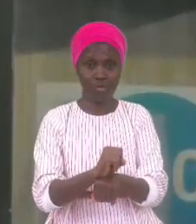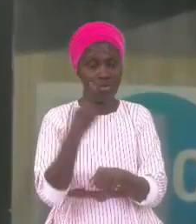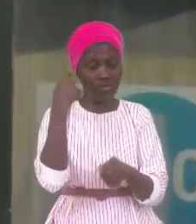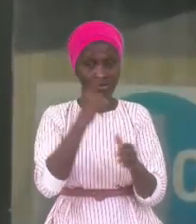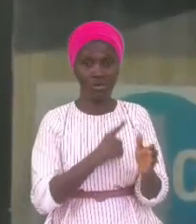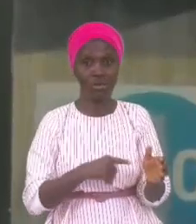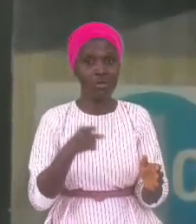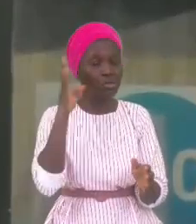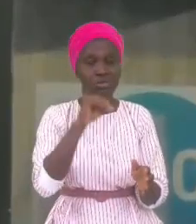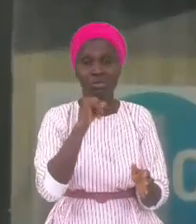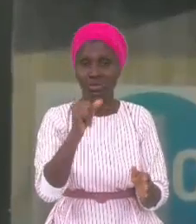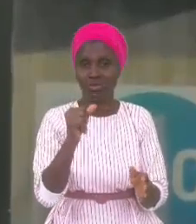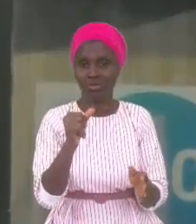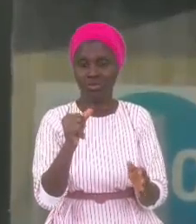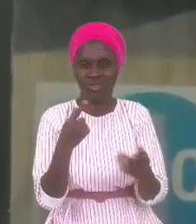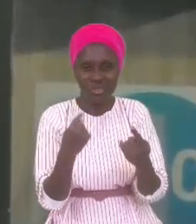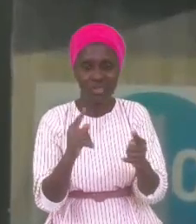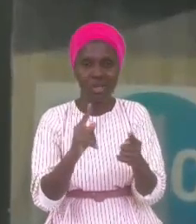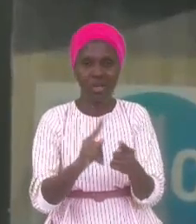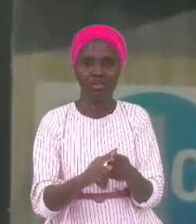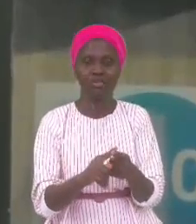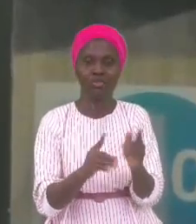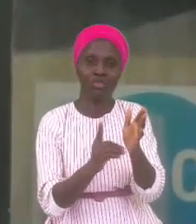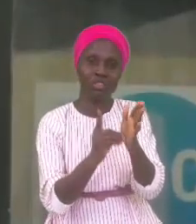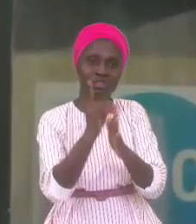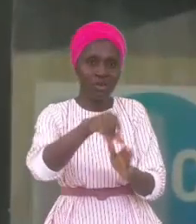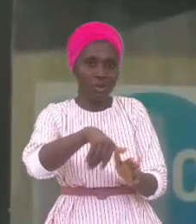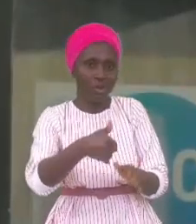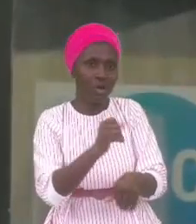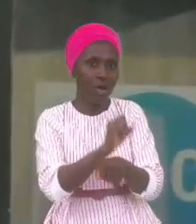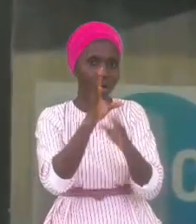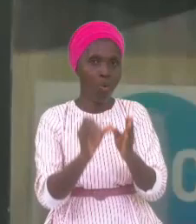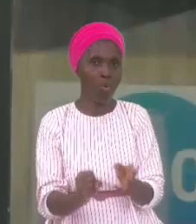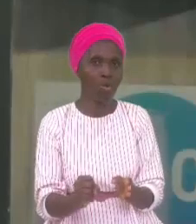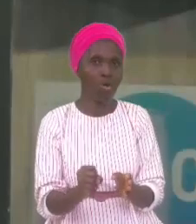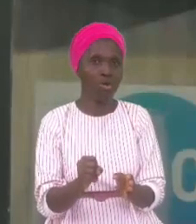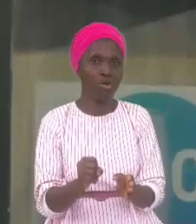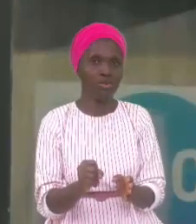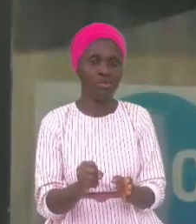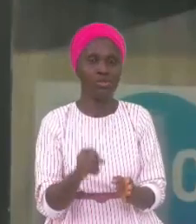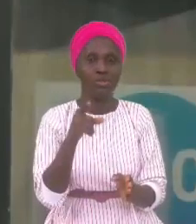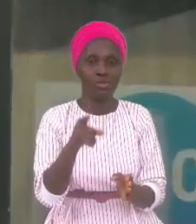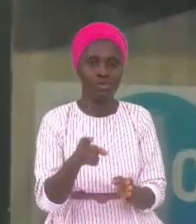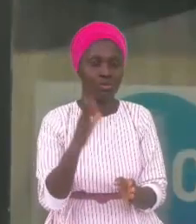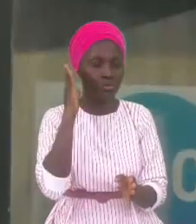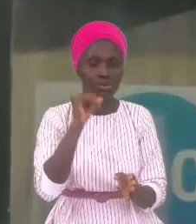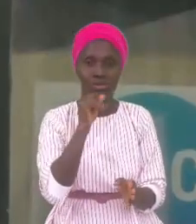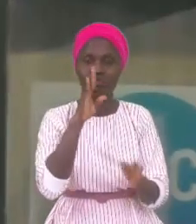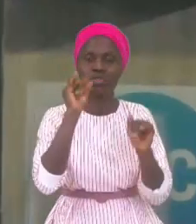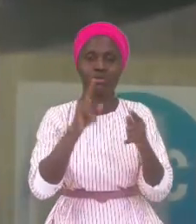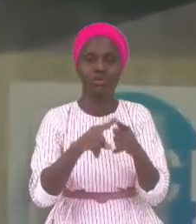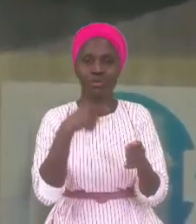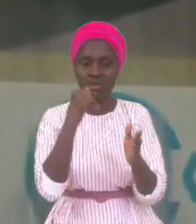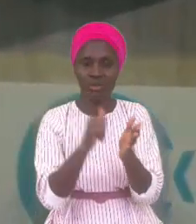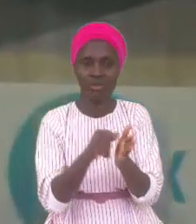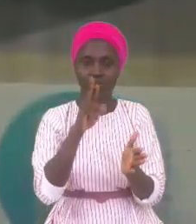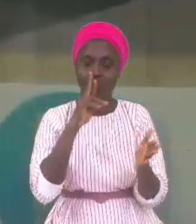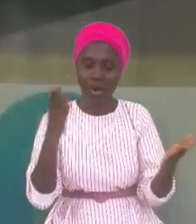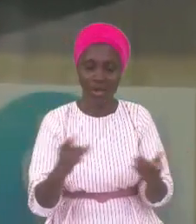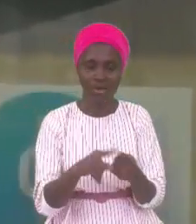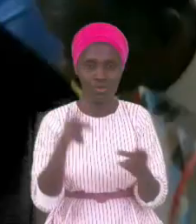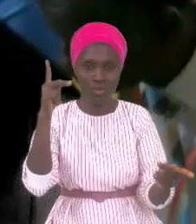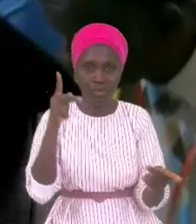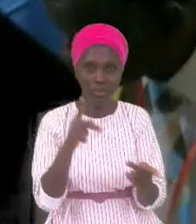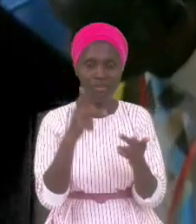workers. You'll not say, I'm here for the perfecting of the saints, for the work of the ministry, for the edifying of